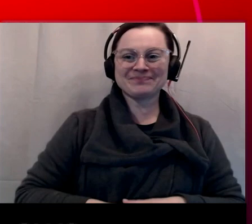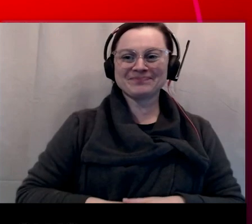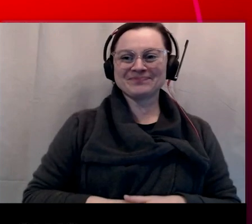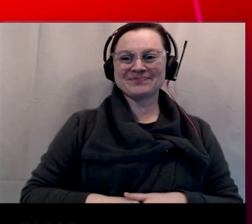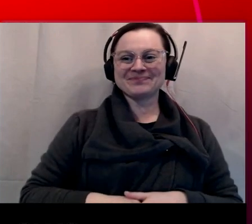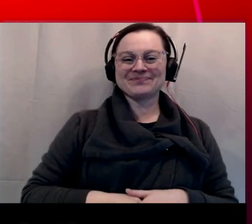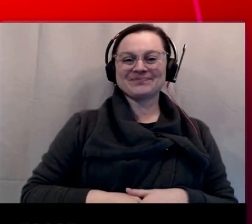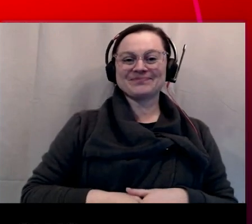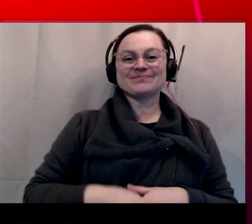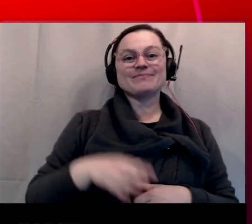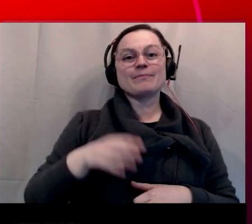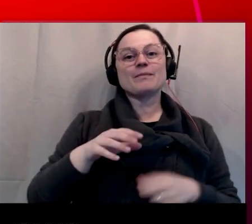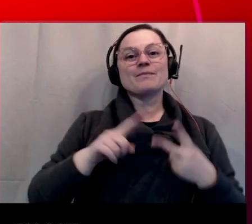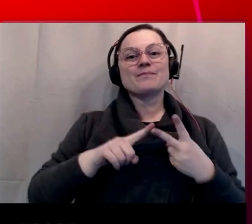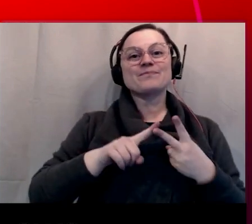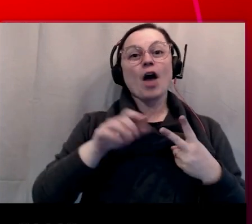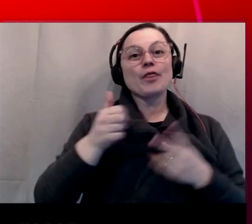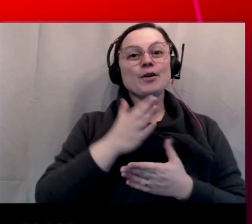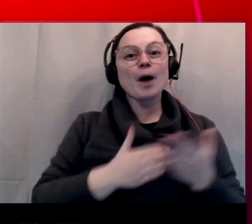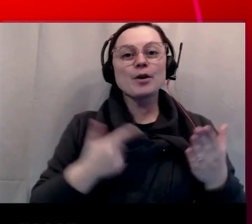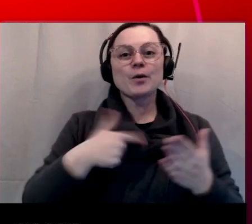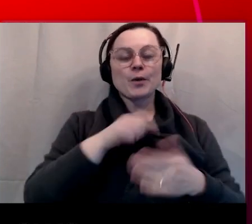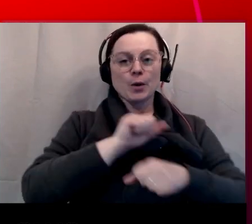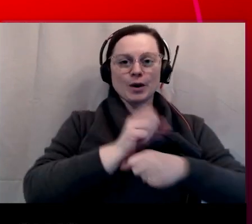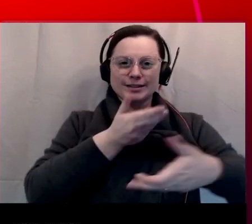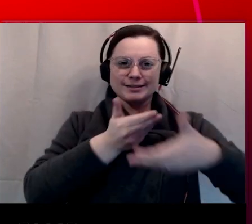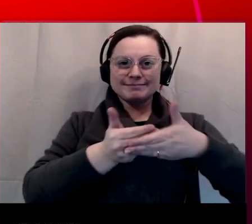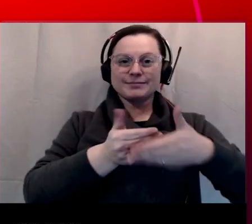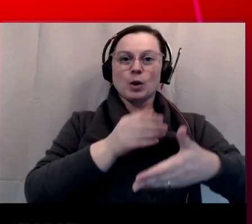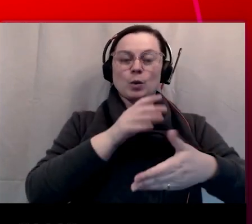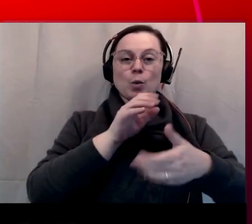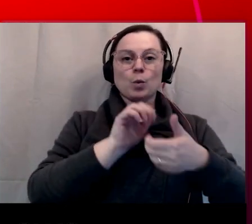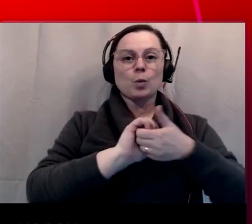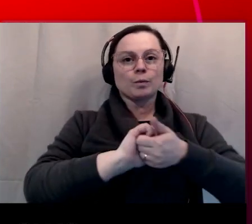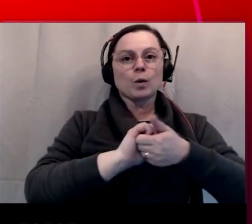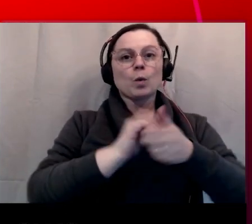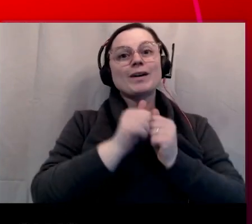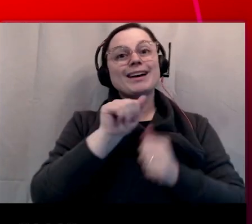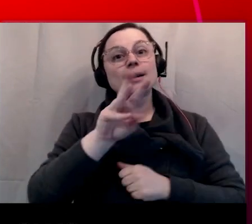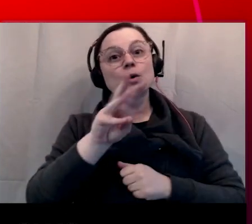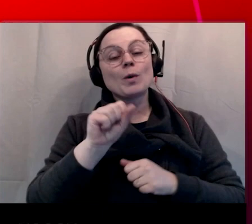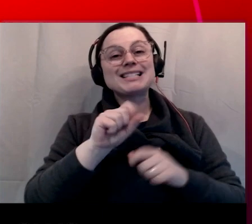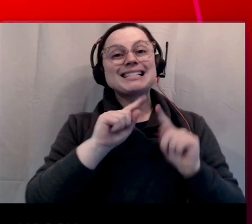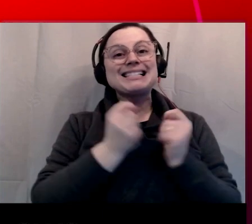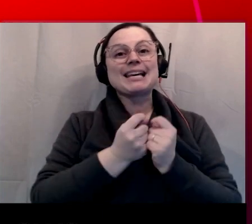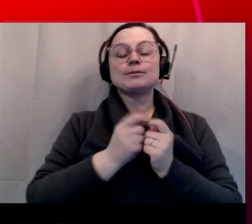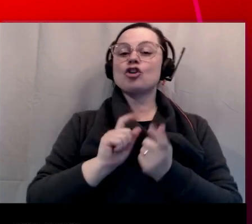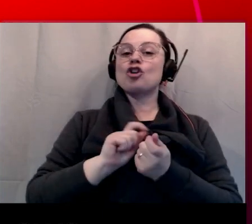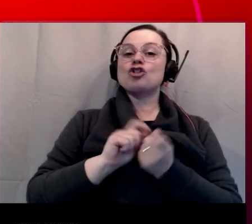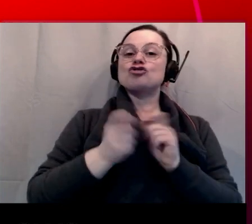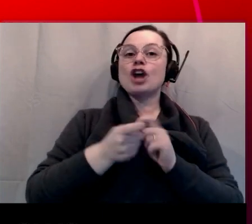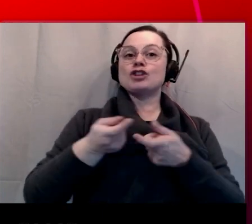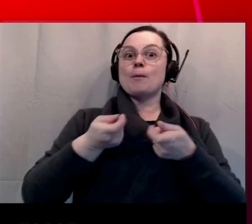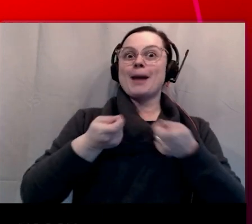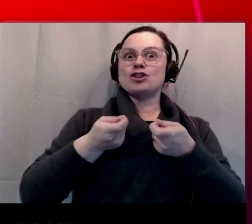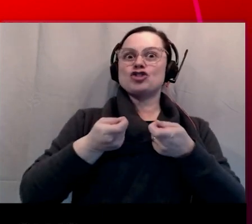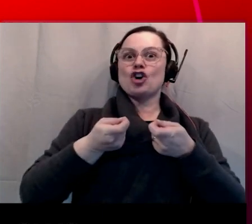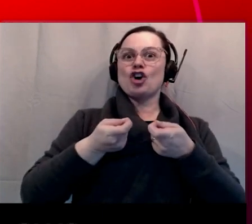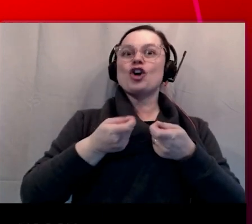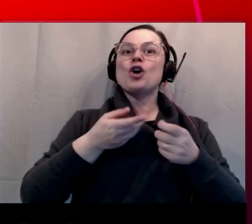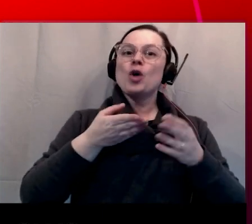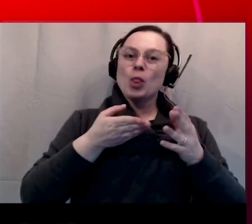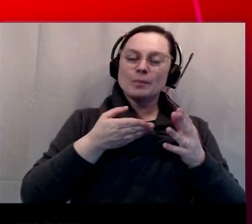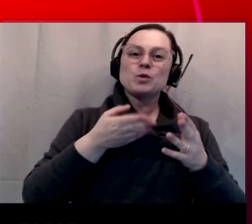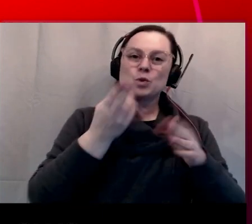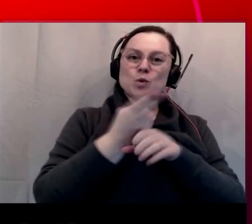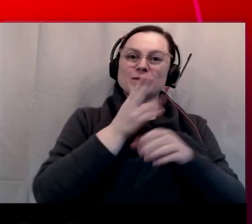other aspect of it is we work very closely with the AWS teams to leverage Change Manager to implement these automated fixes. So these automated fixes are in the